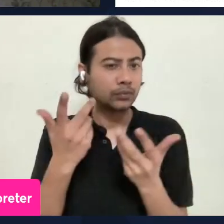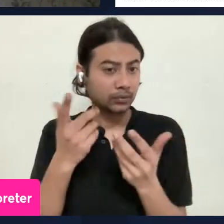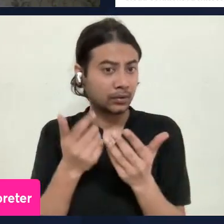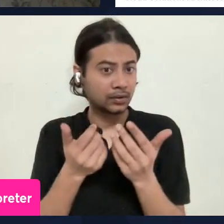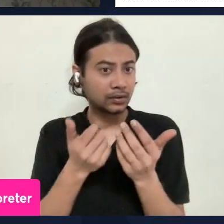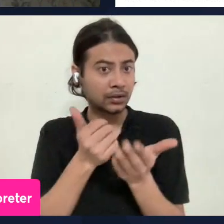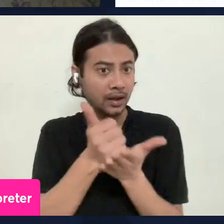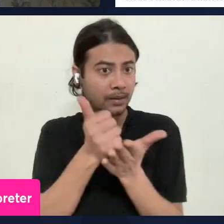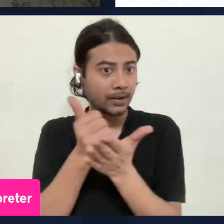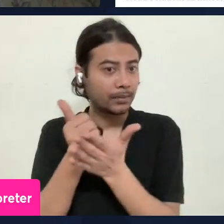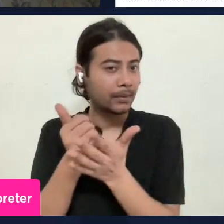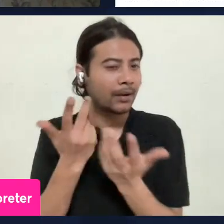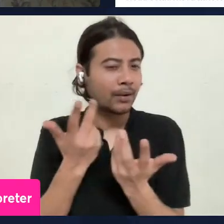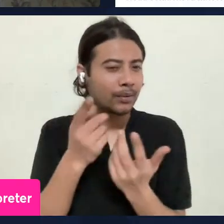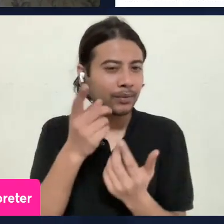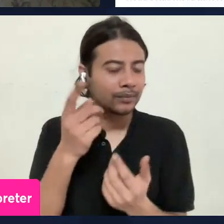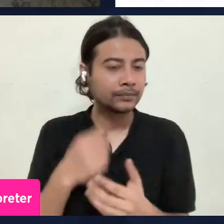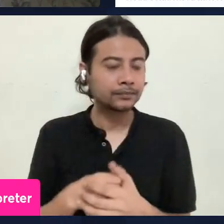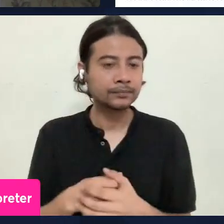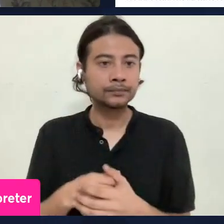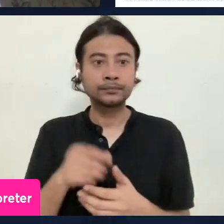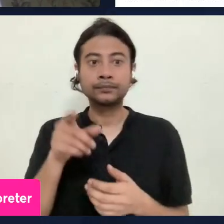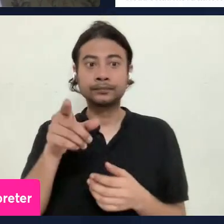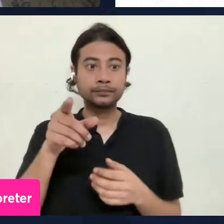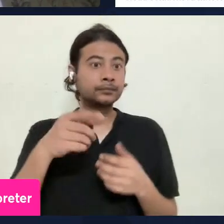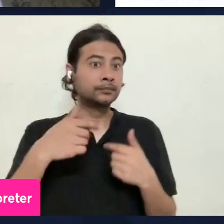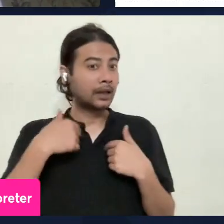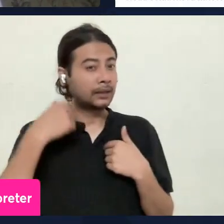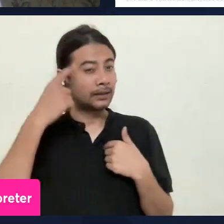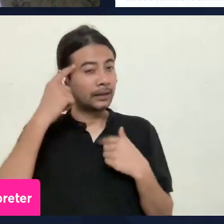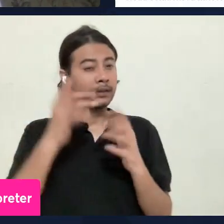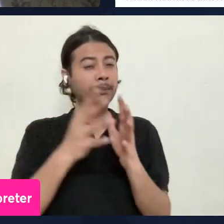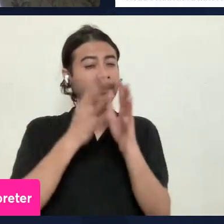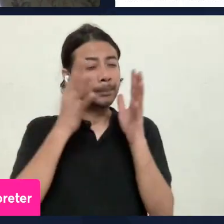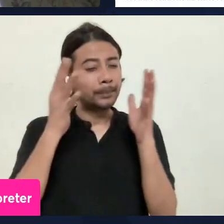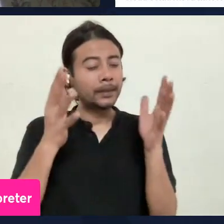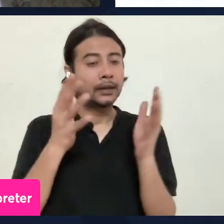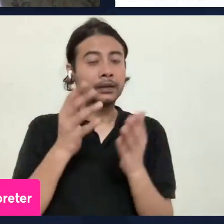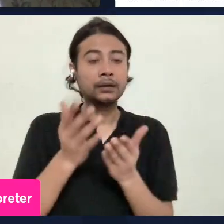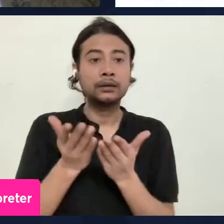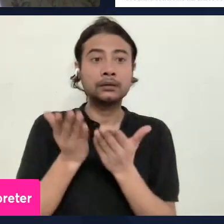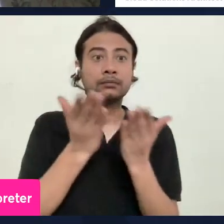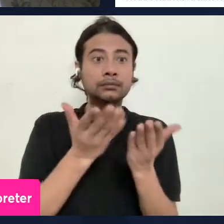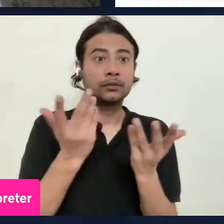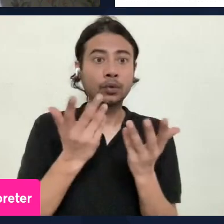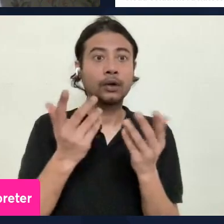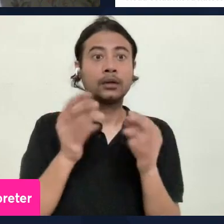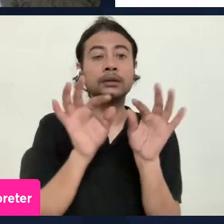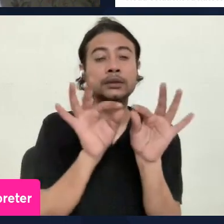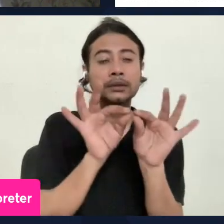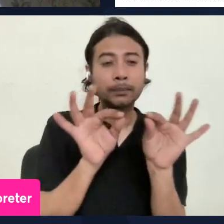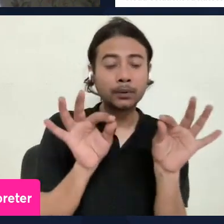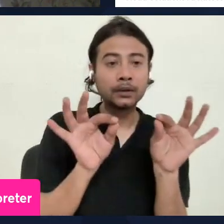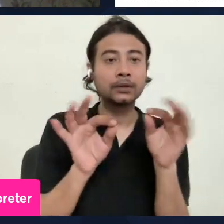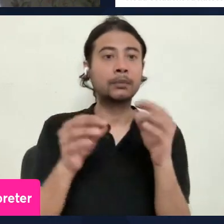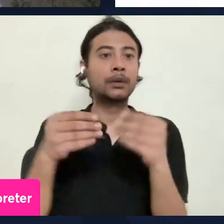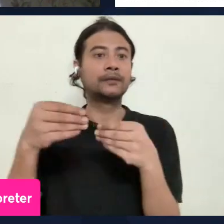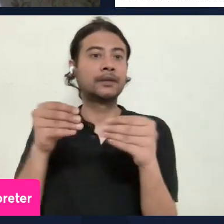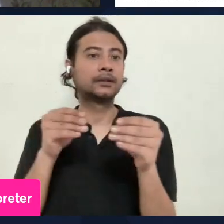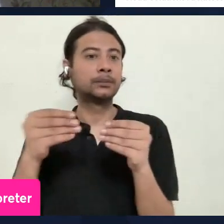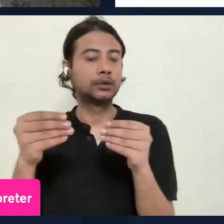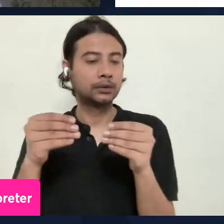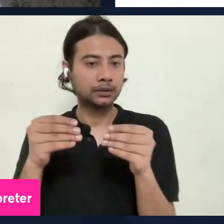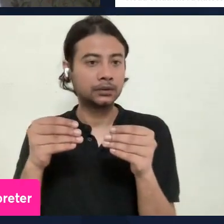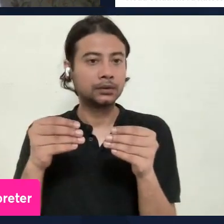I think it's the biggest contribution it's making is in its simplicity and flexibility. Azure NetApp Files are a